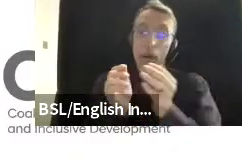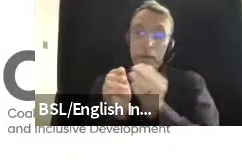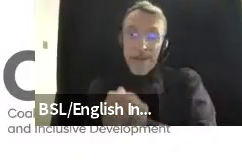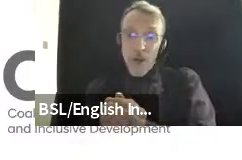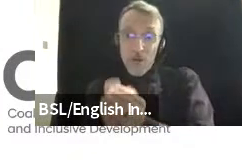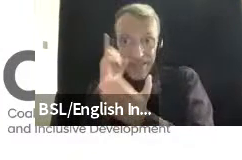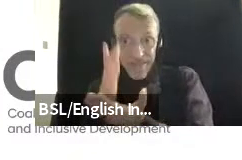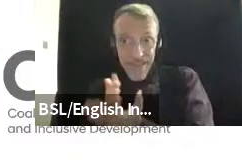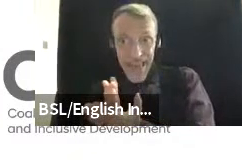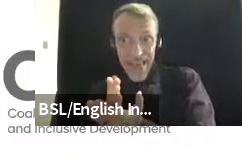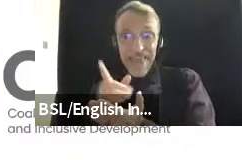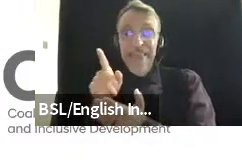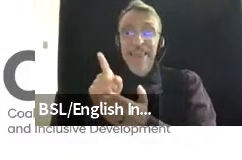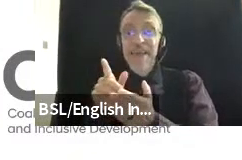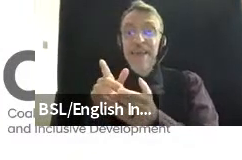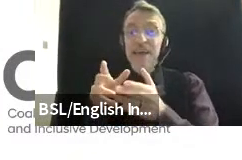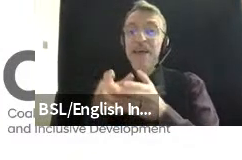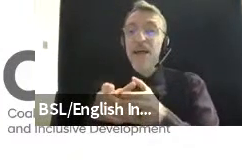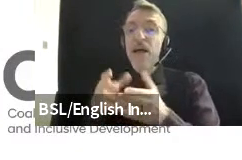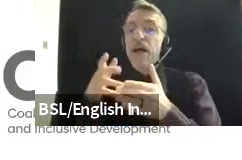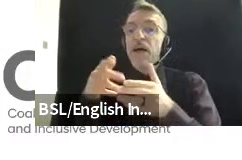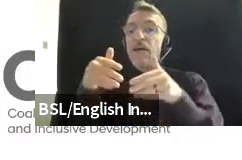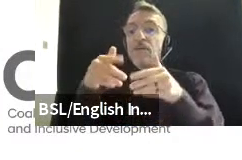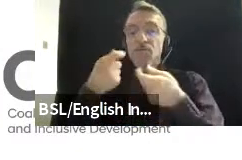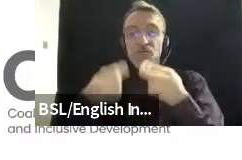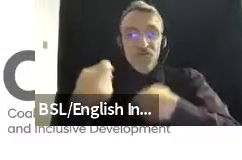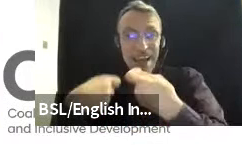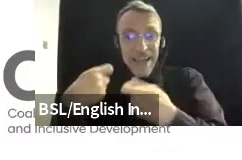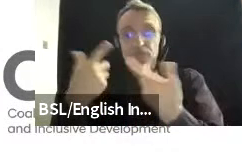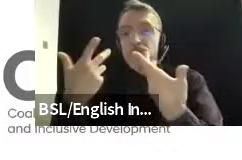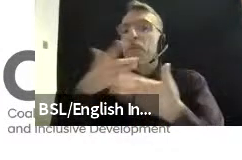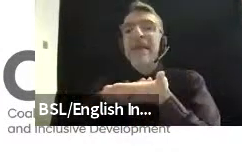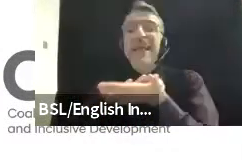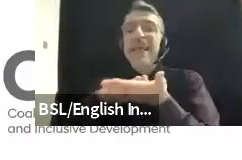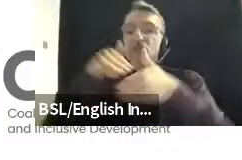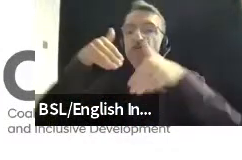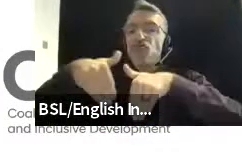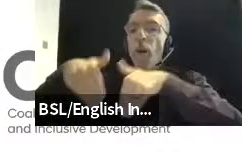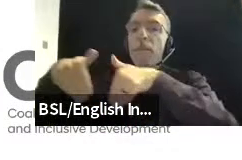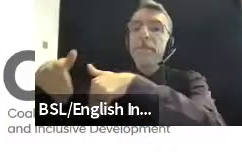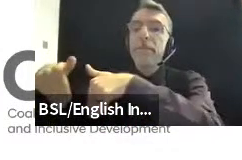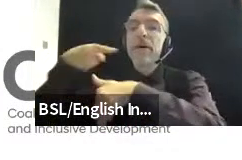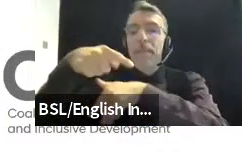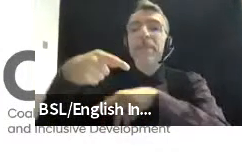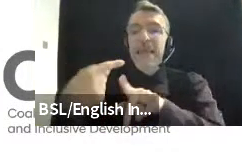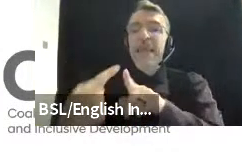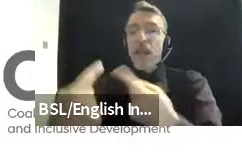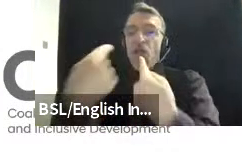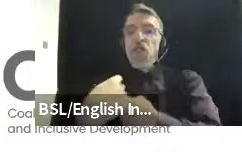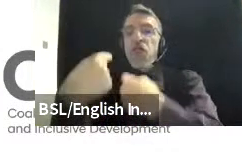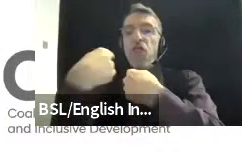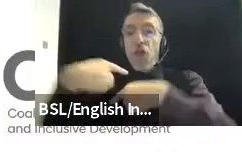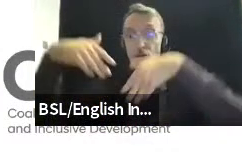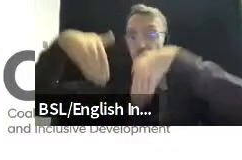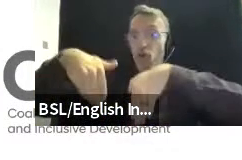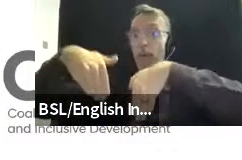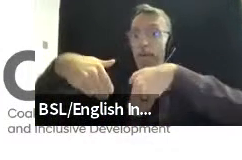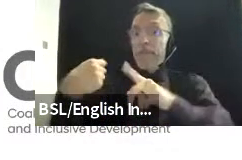religions who were traders or who had shops, in some cases were targeted by thugs